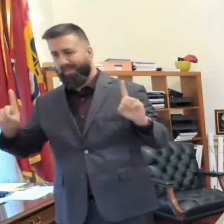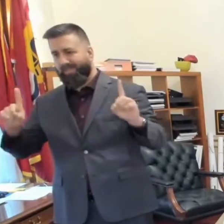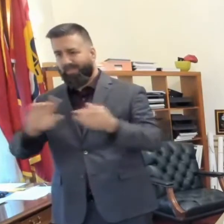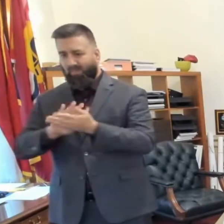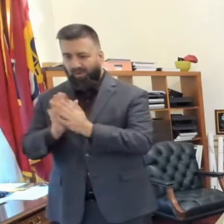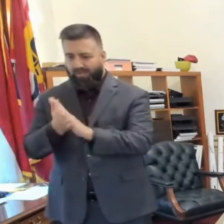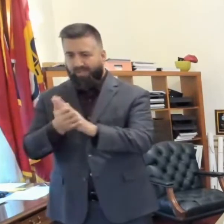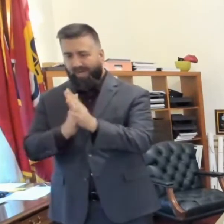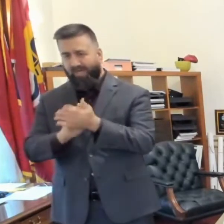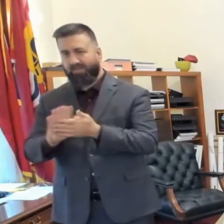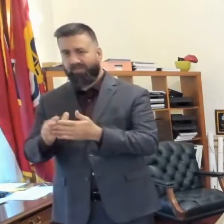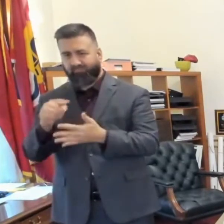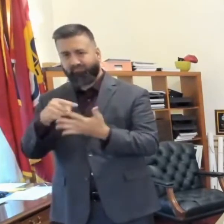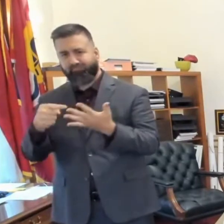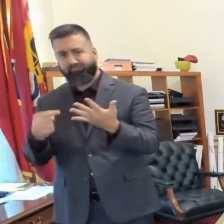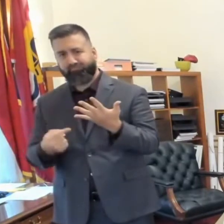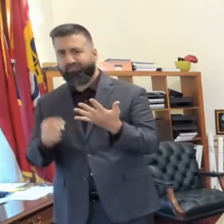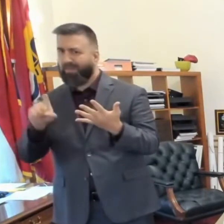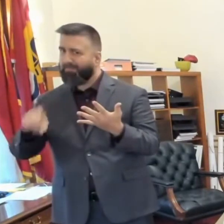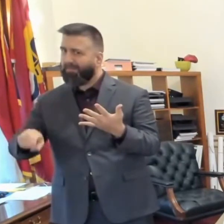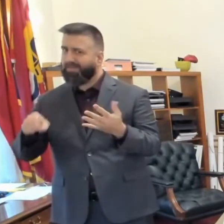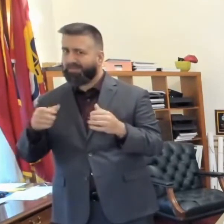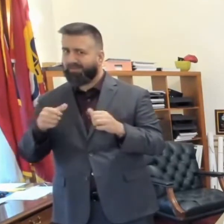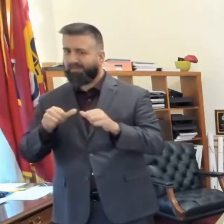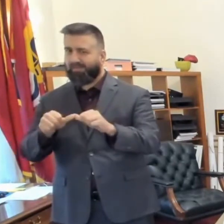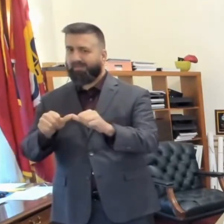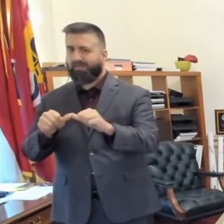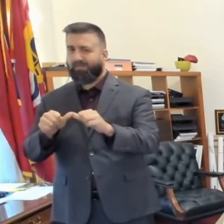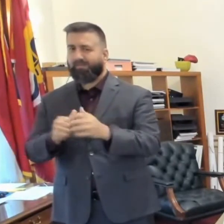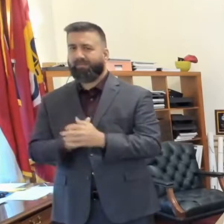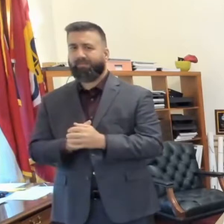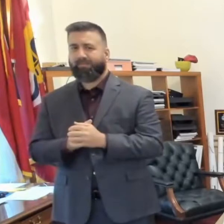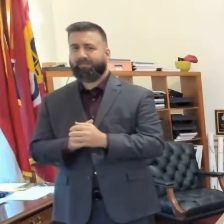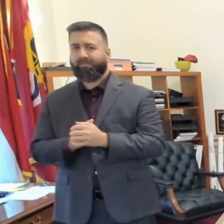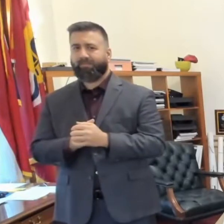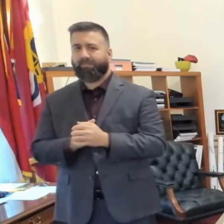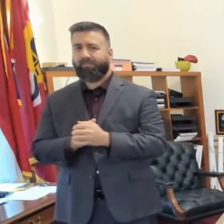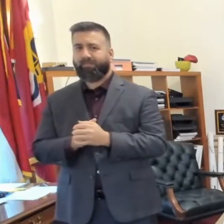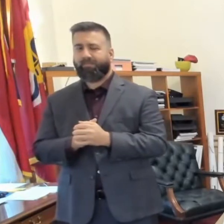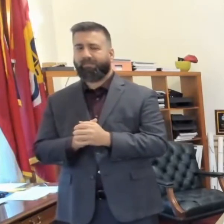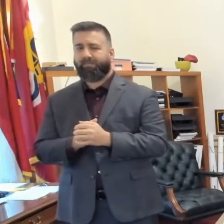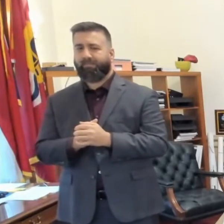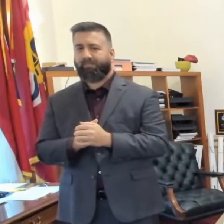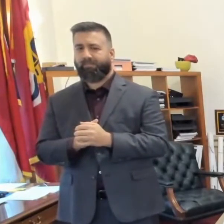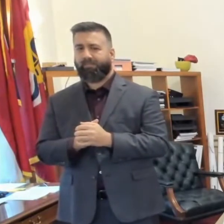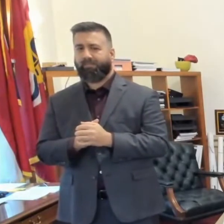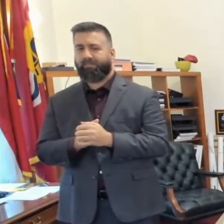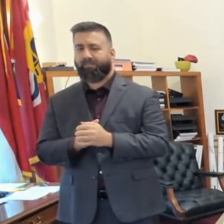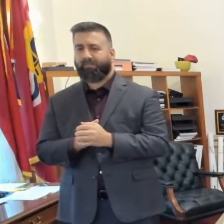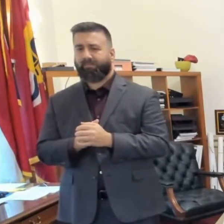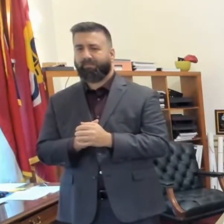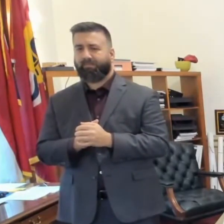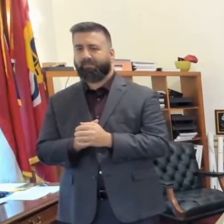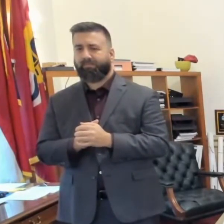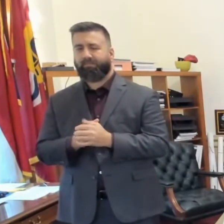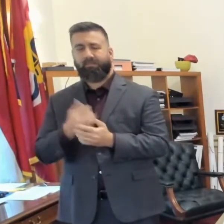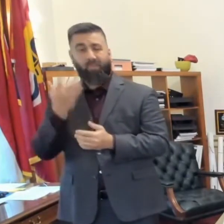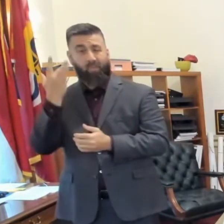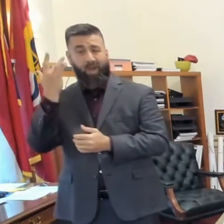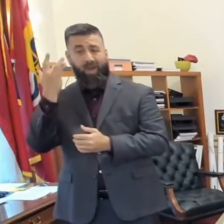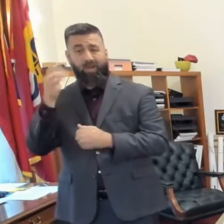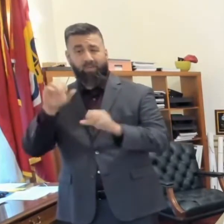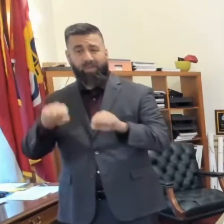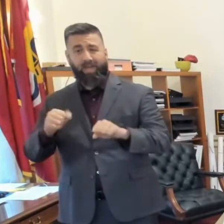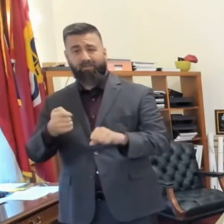mask wearing, social distancing, and so that we can have as